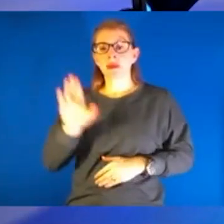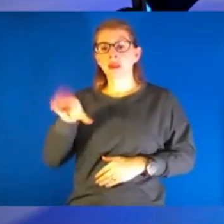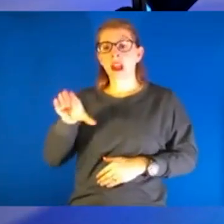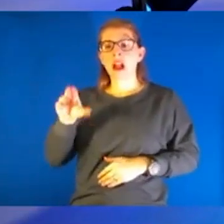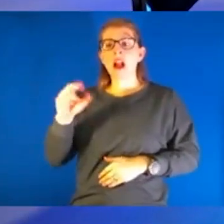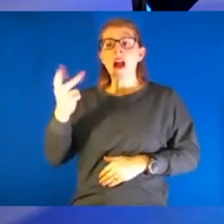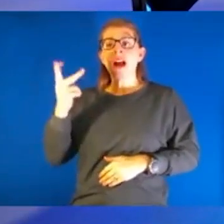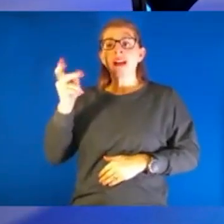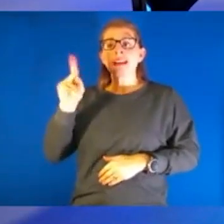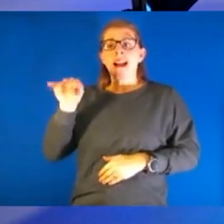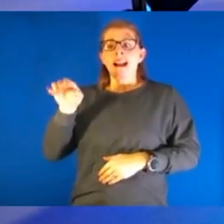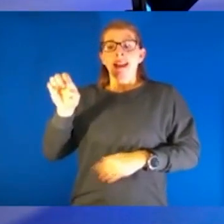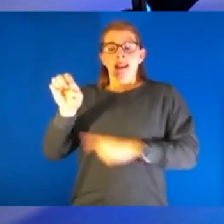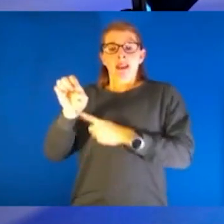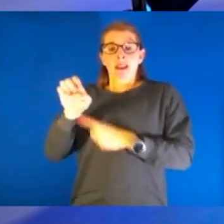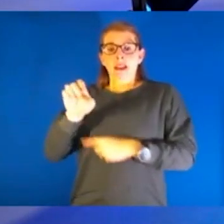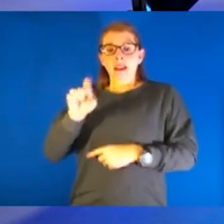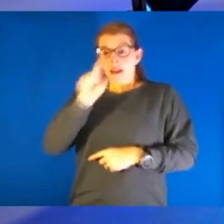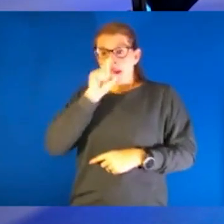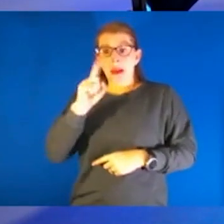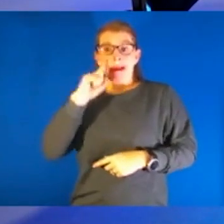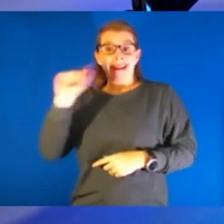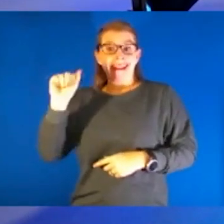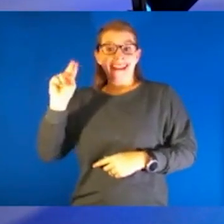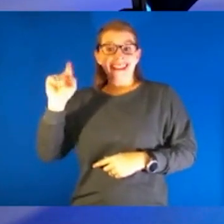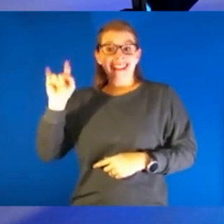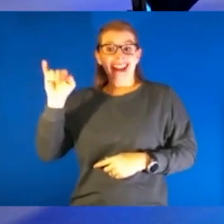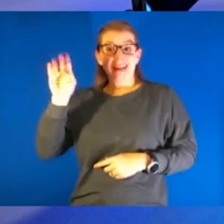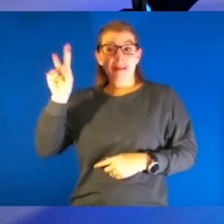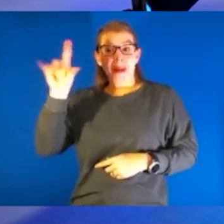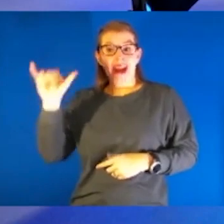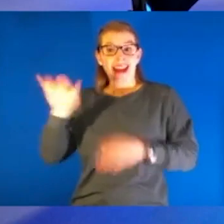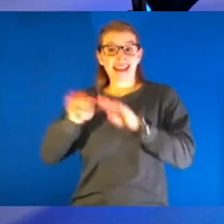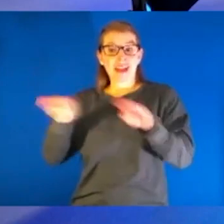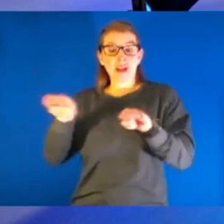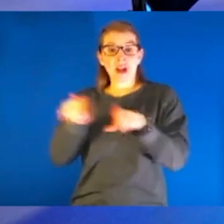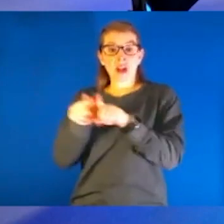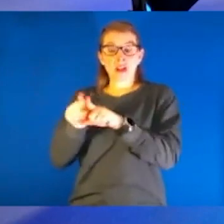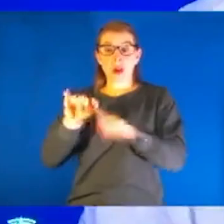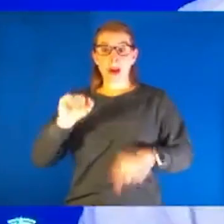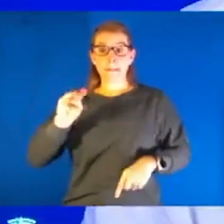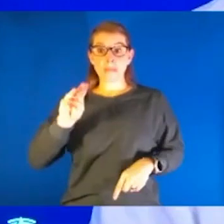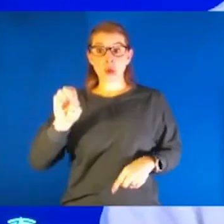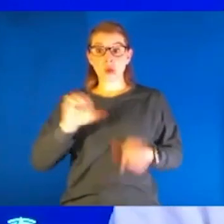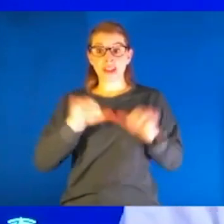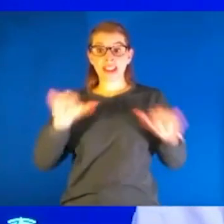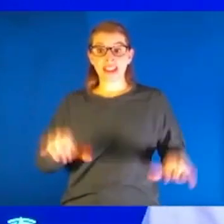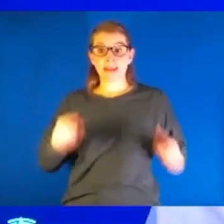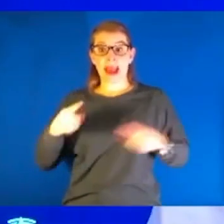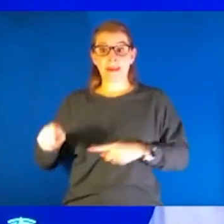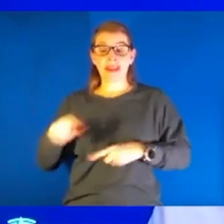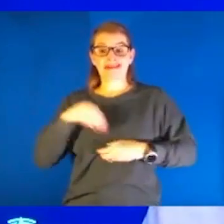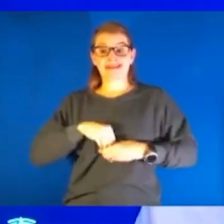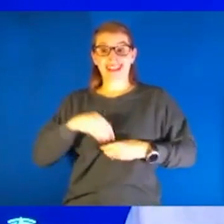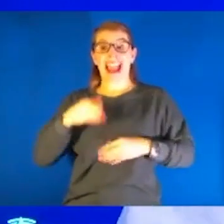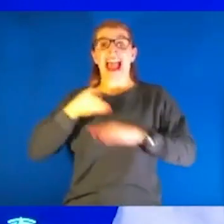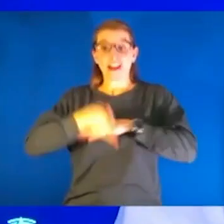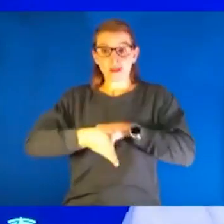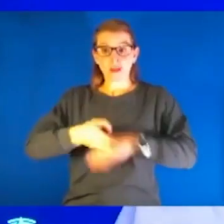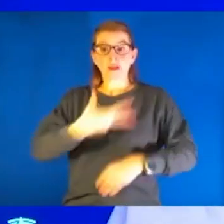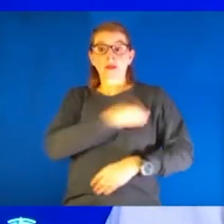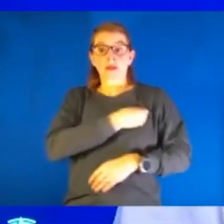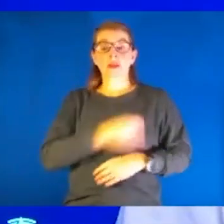there's antibody levels and there's a whole lot of things that happen in your immune system beyond that. Yeah, I would agree with all these points. I think a